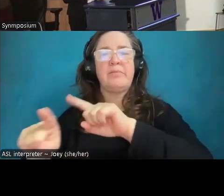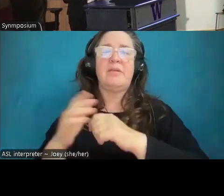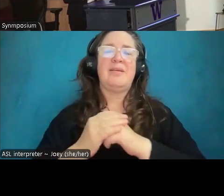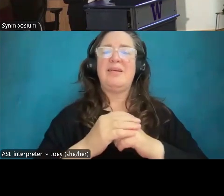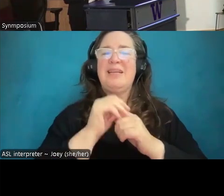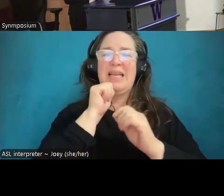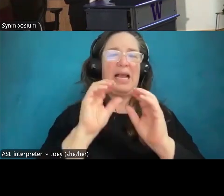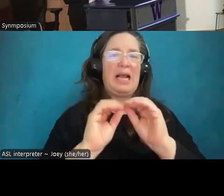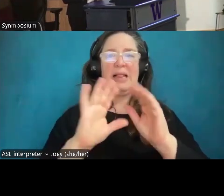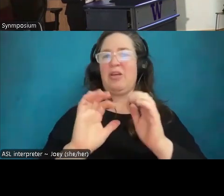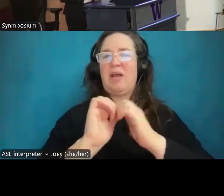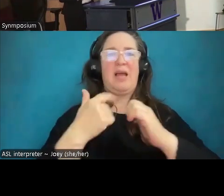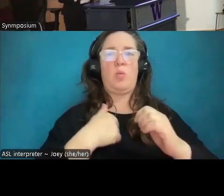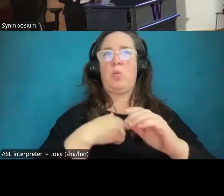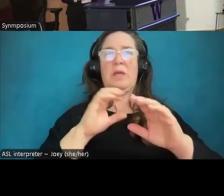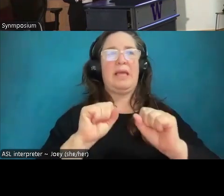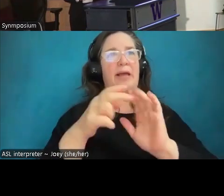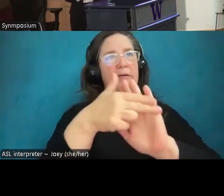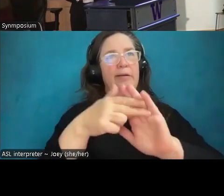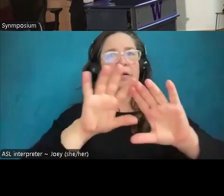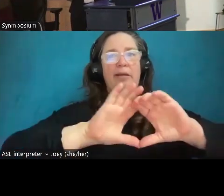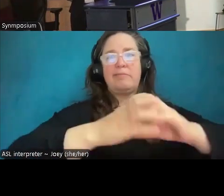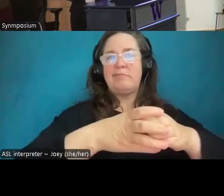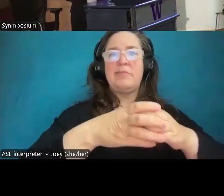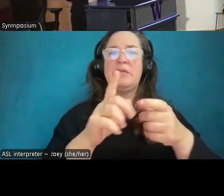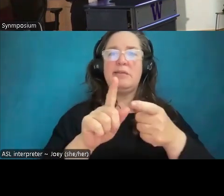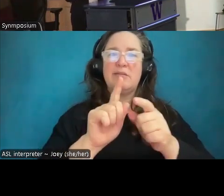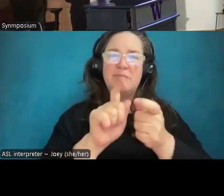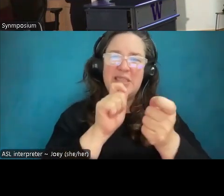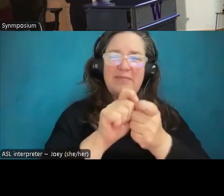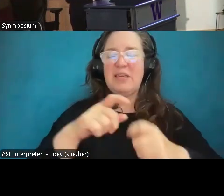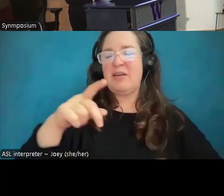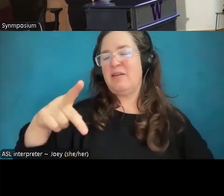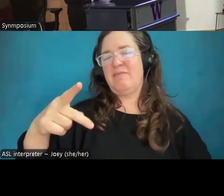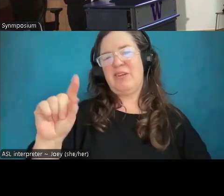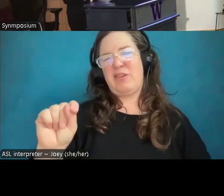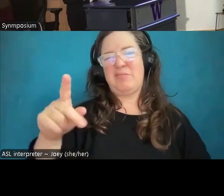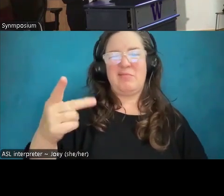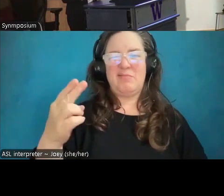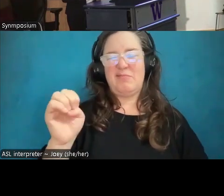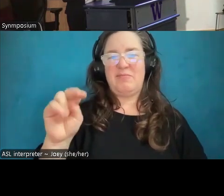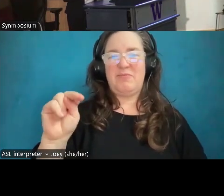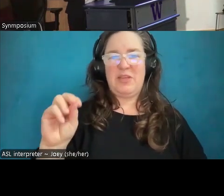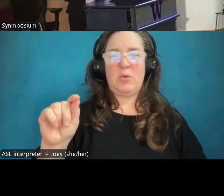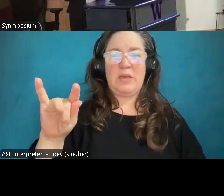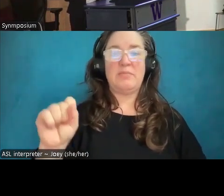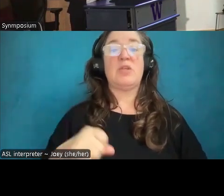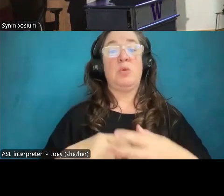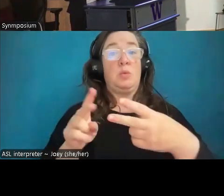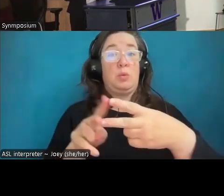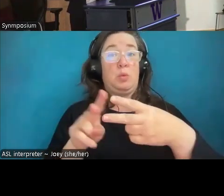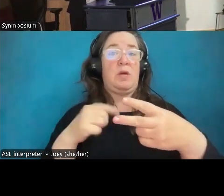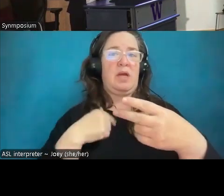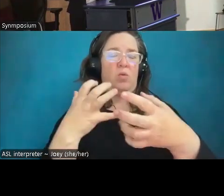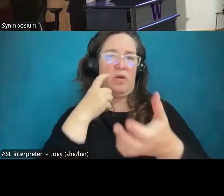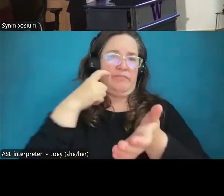is a really important area of research currently. But there are two phenotypes that I think are really important that I'd like to highlight here. And you